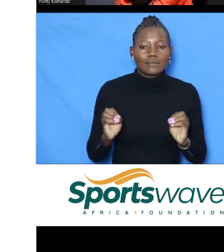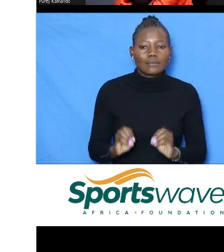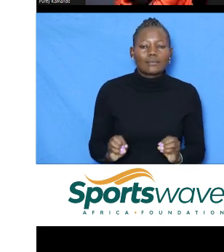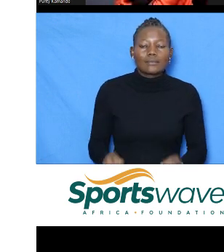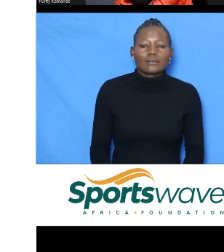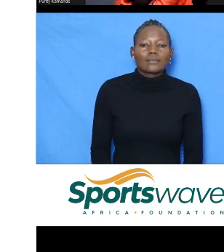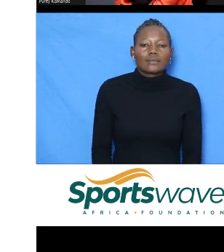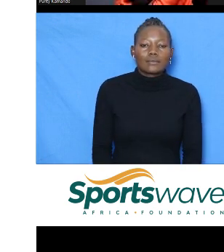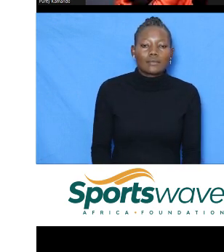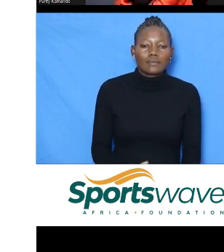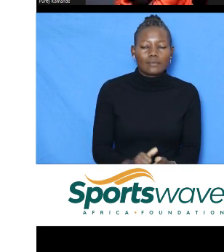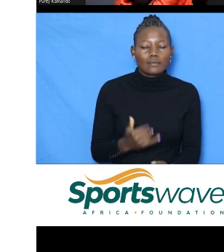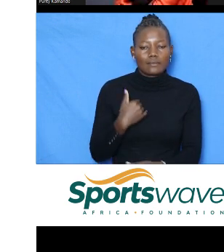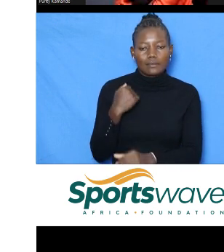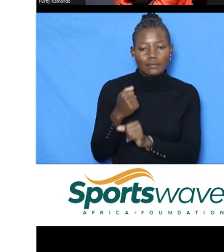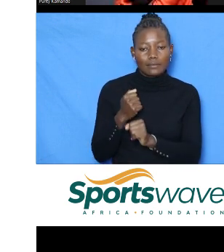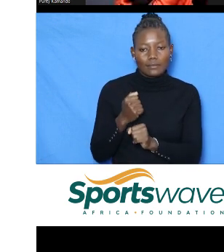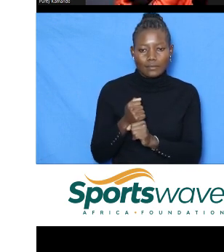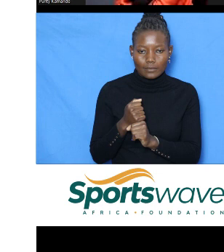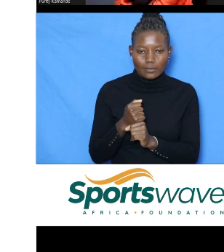supplements. So that has to do with